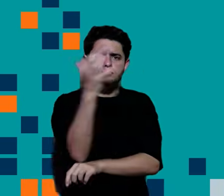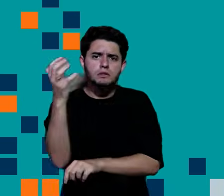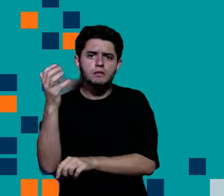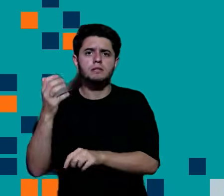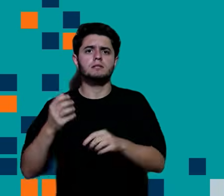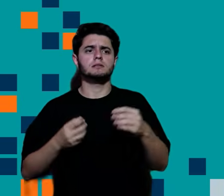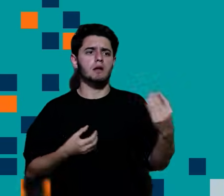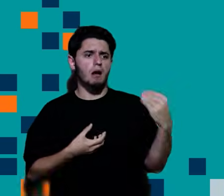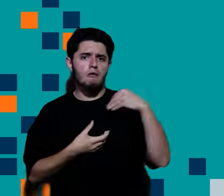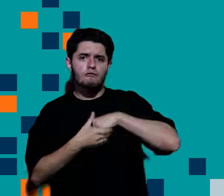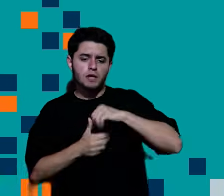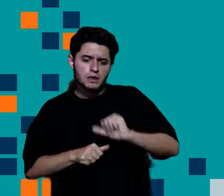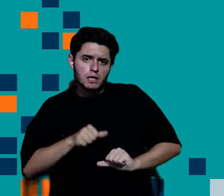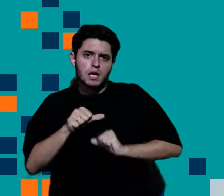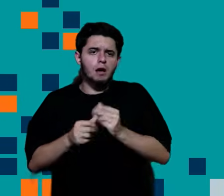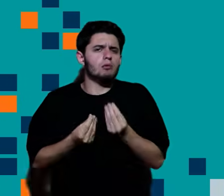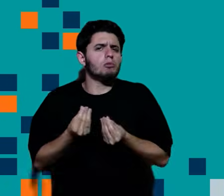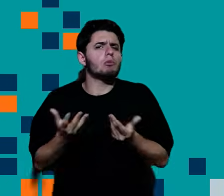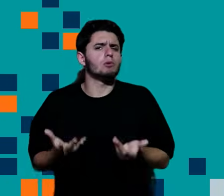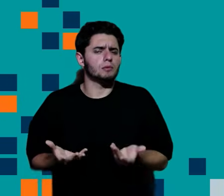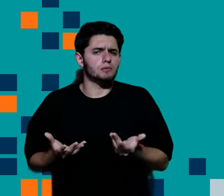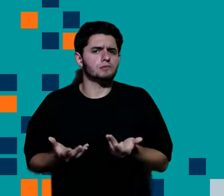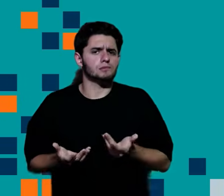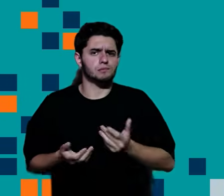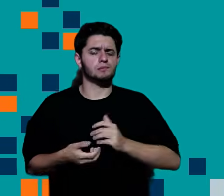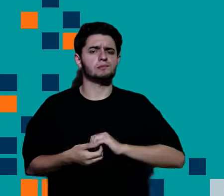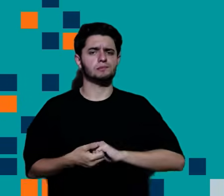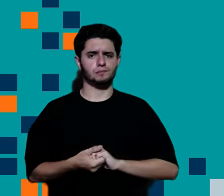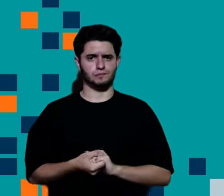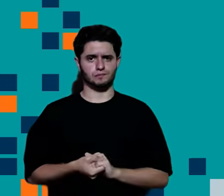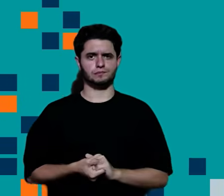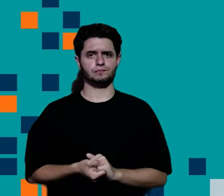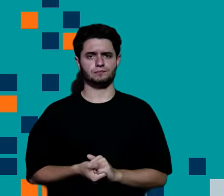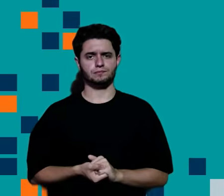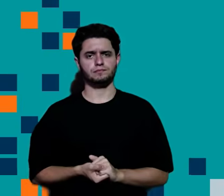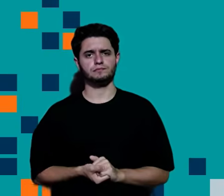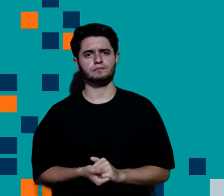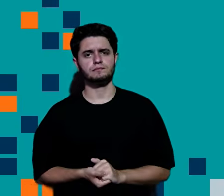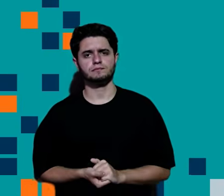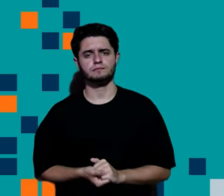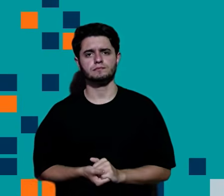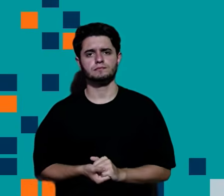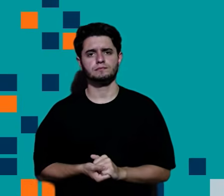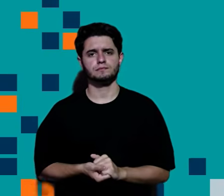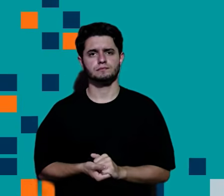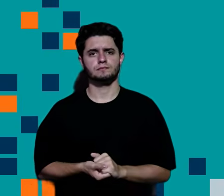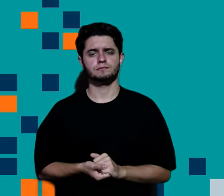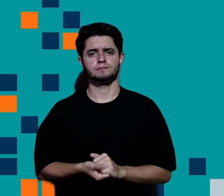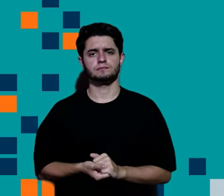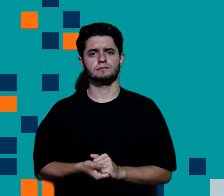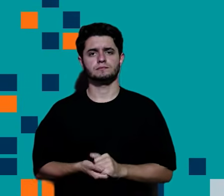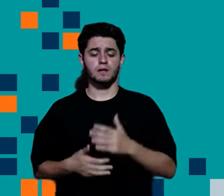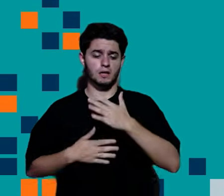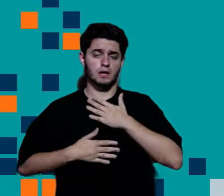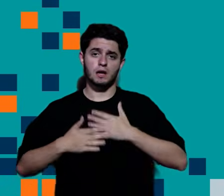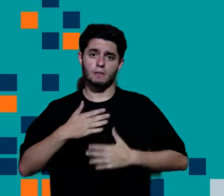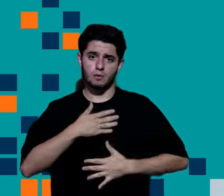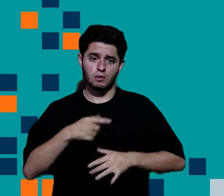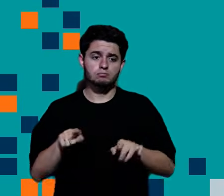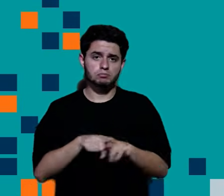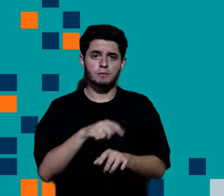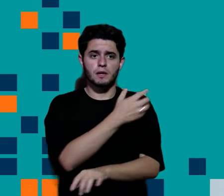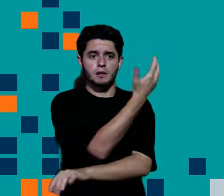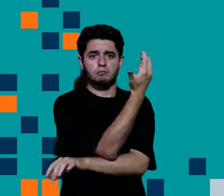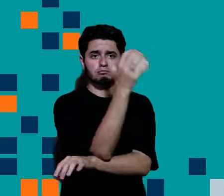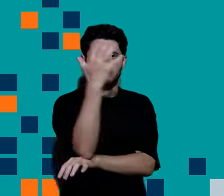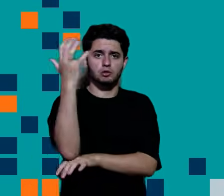beyond that. And, in fact, the research is showing that, in fact, both of those, the body and the environment,